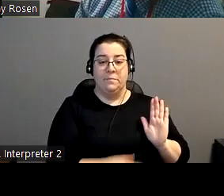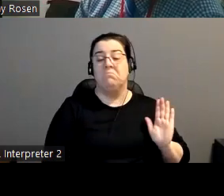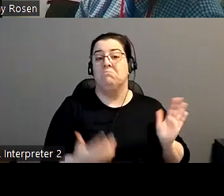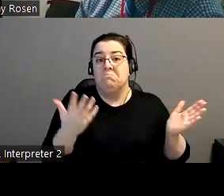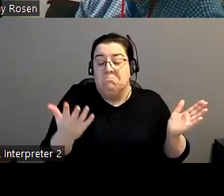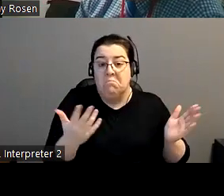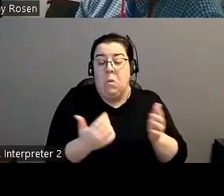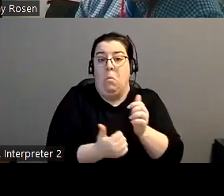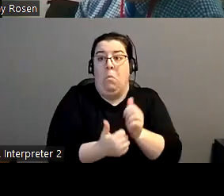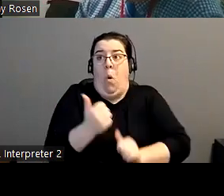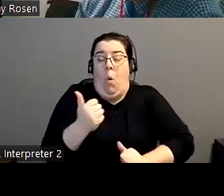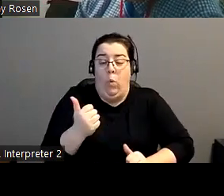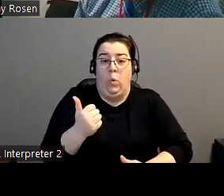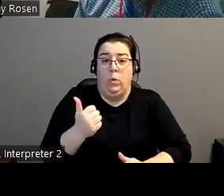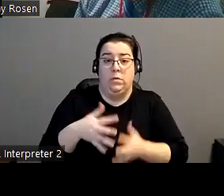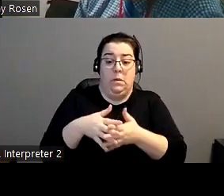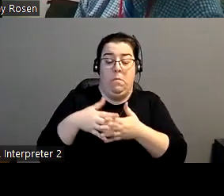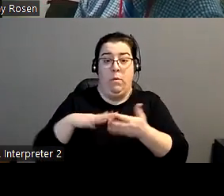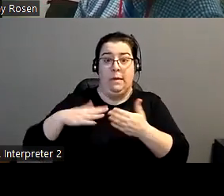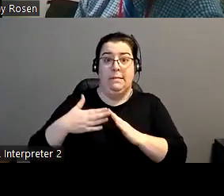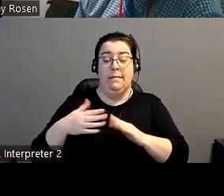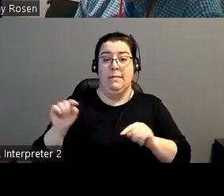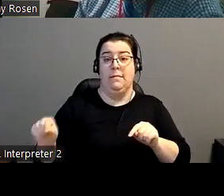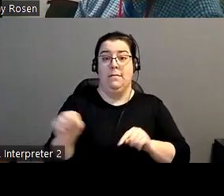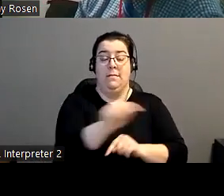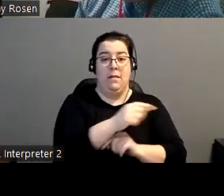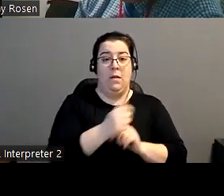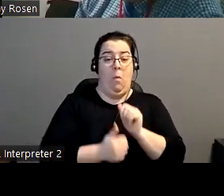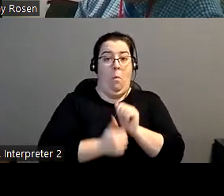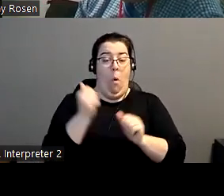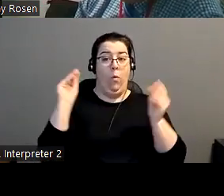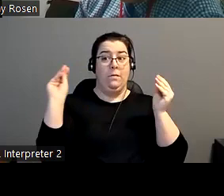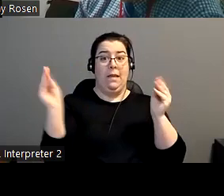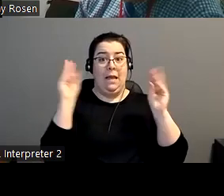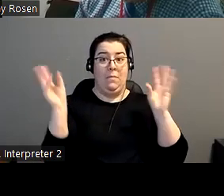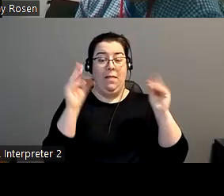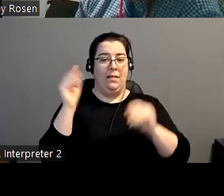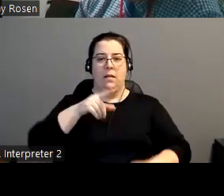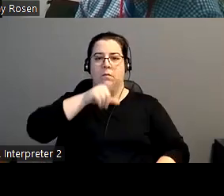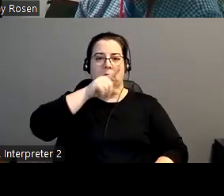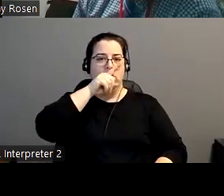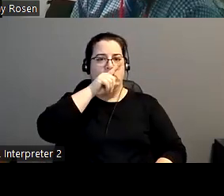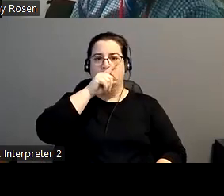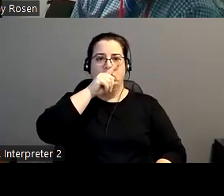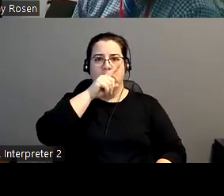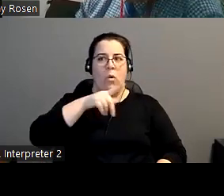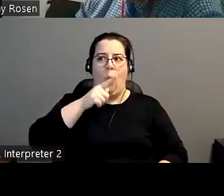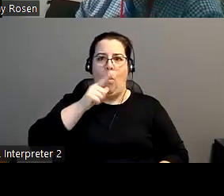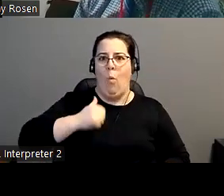in the US, most large cities, most ambulances are not run by hospitals, they're run by the